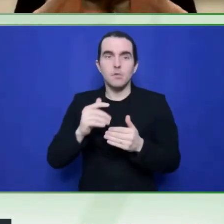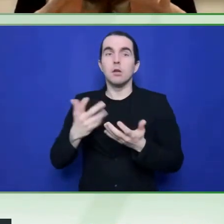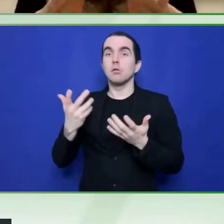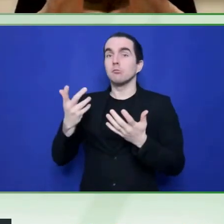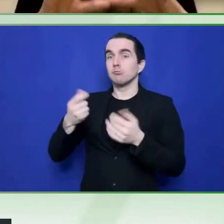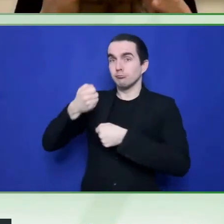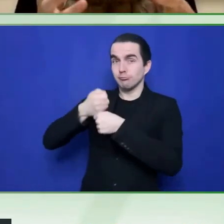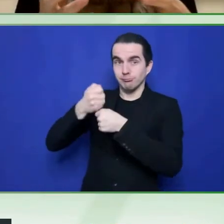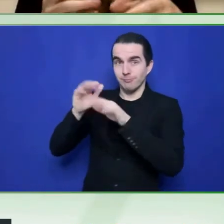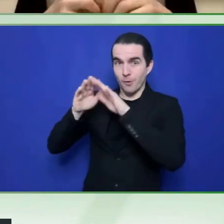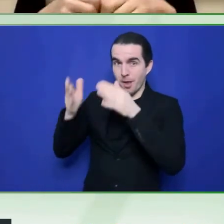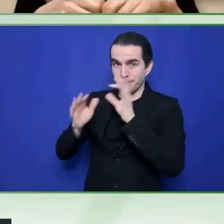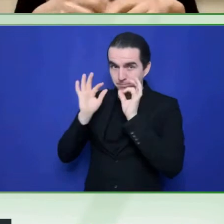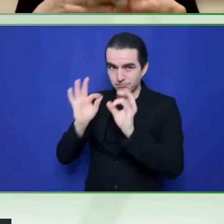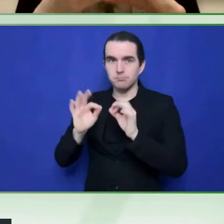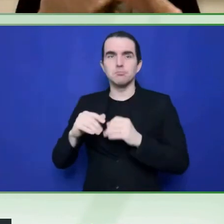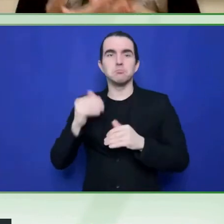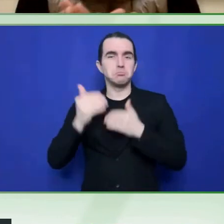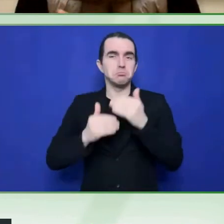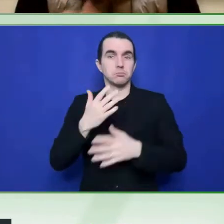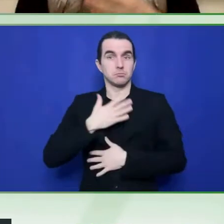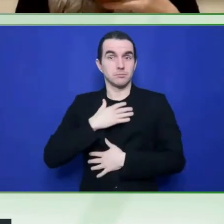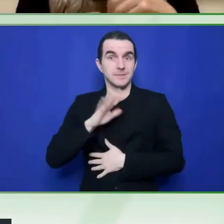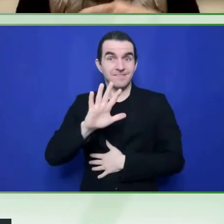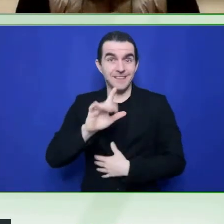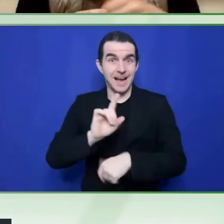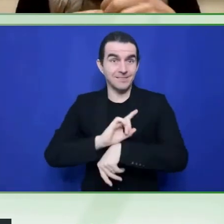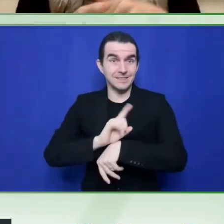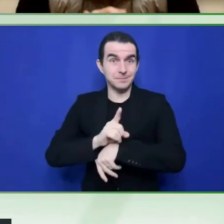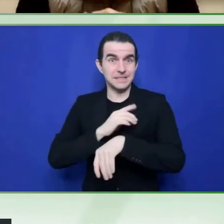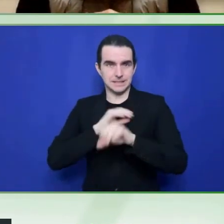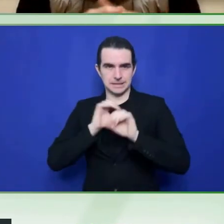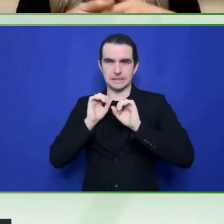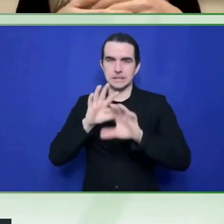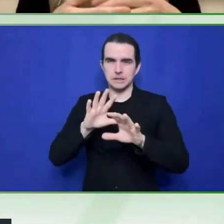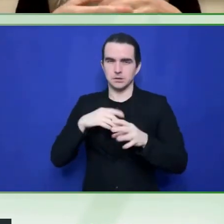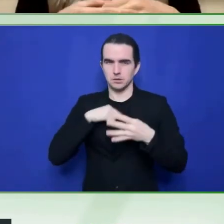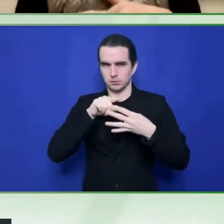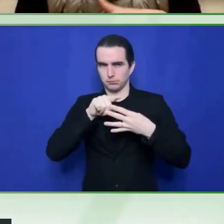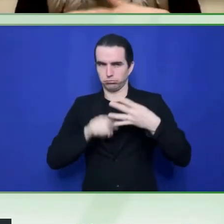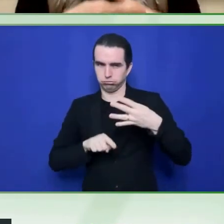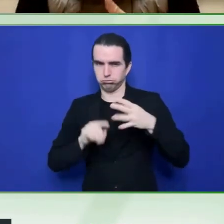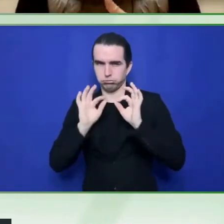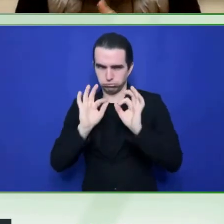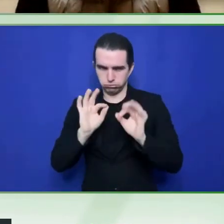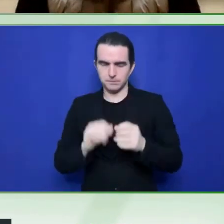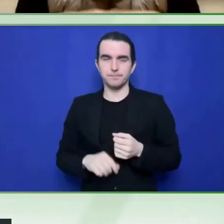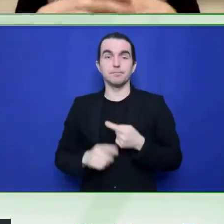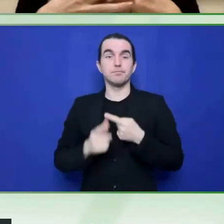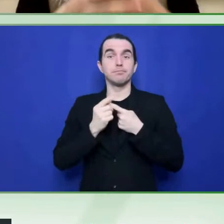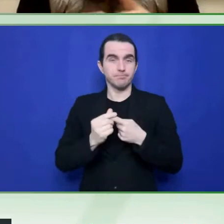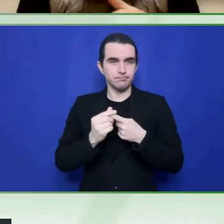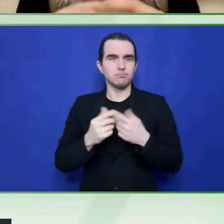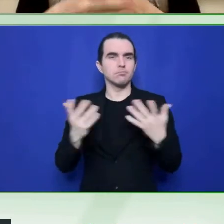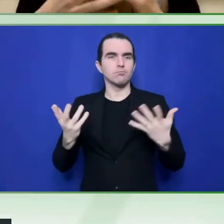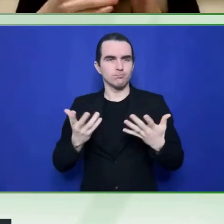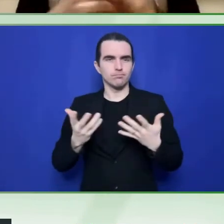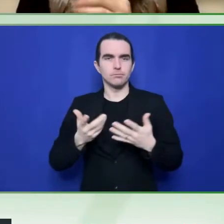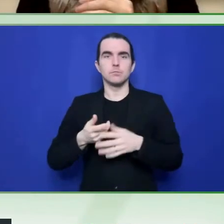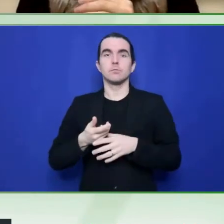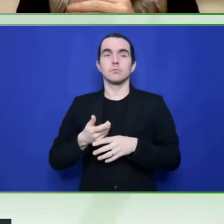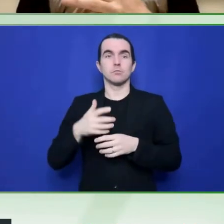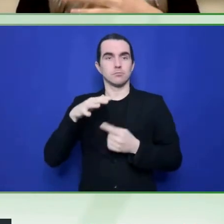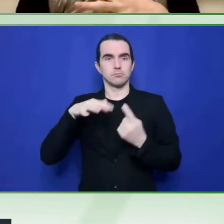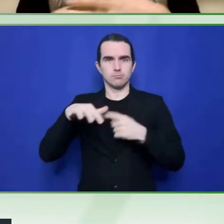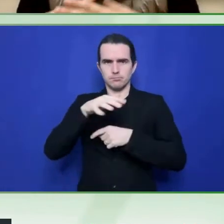design the environment, to choose the products, to hire, to assess to interview the people, to train the people